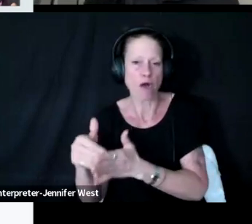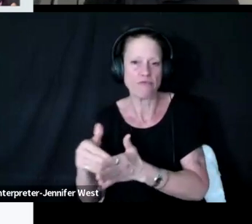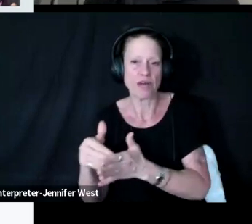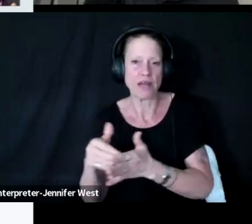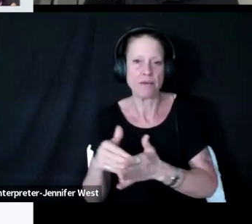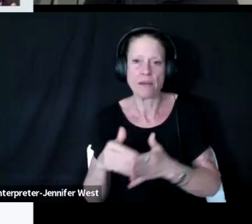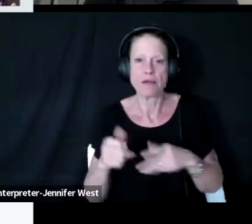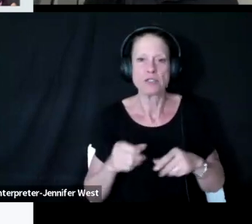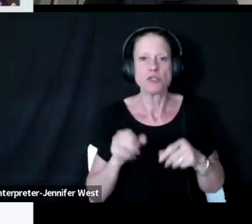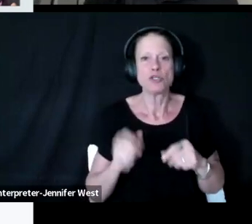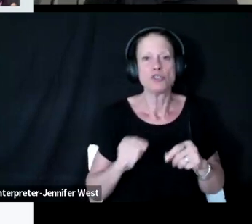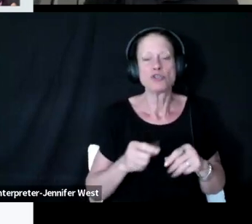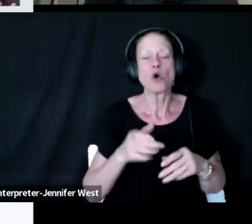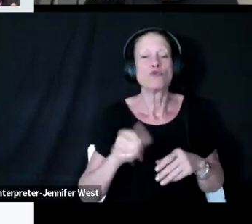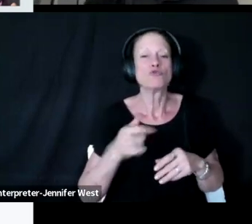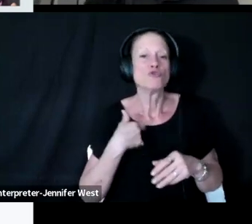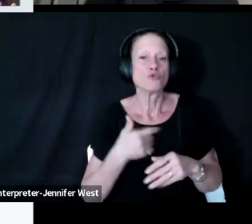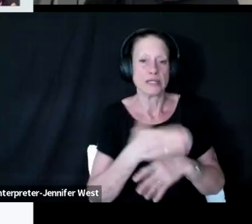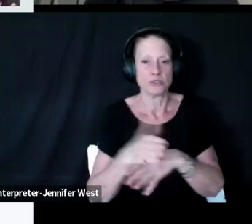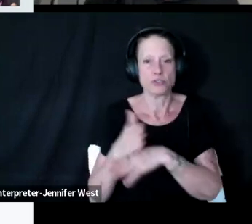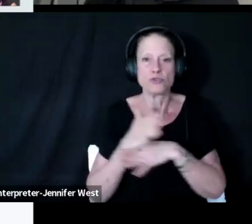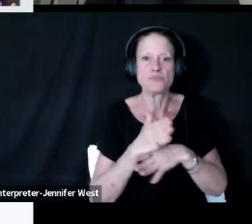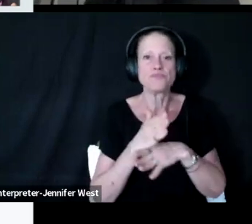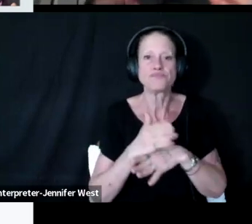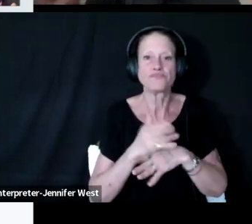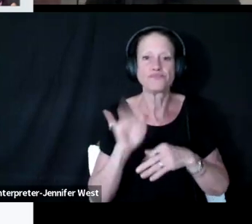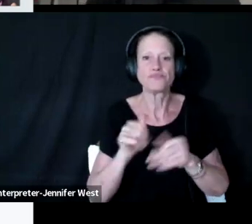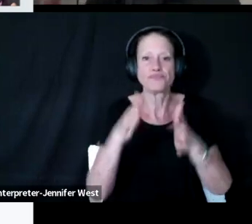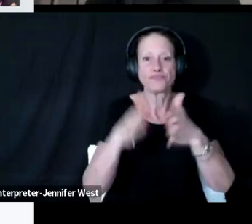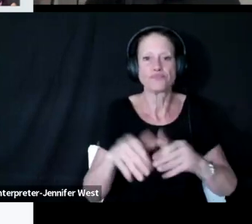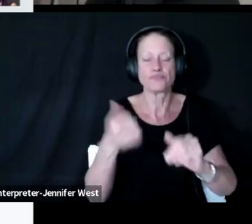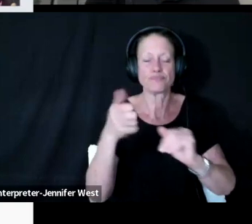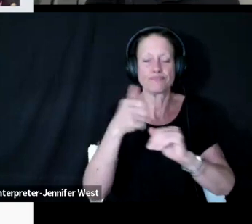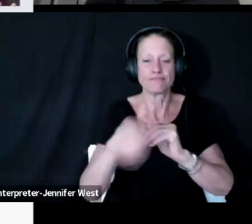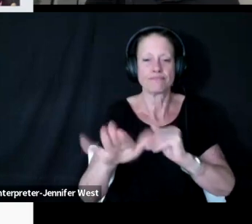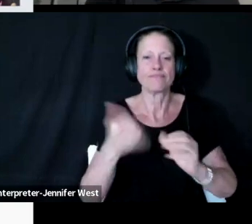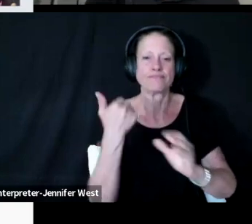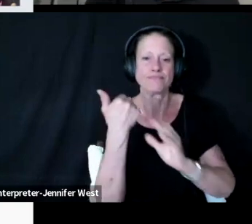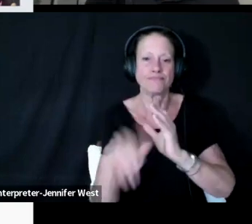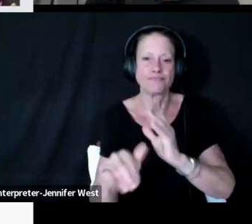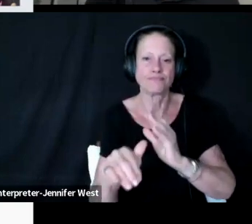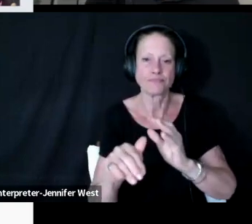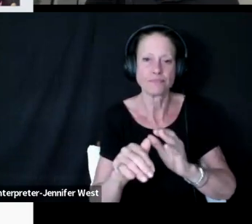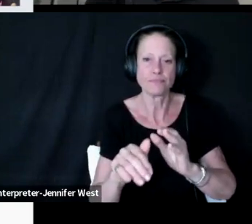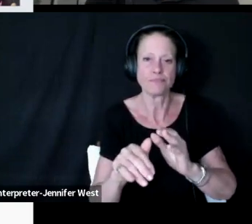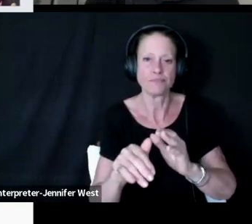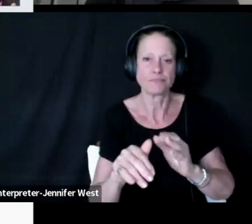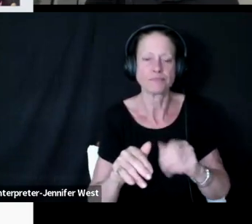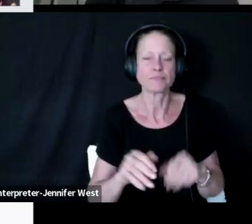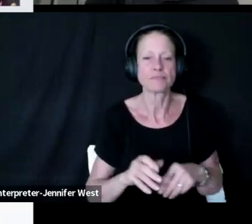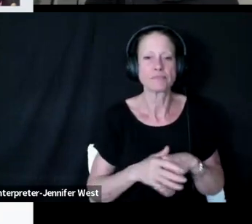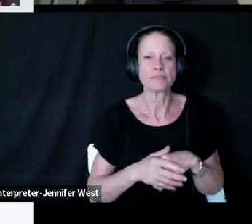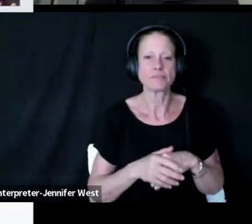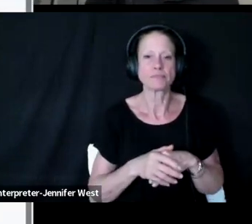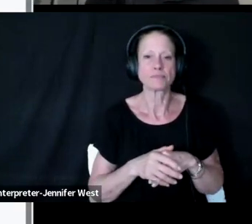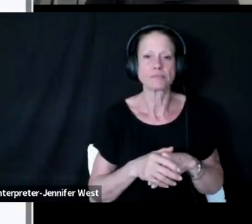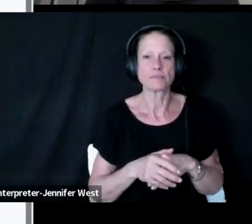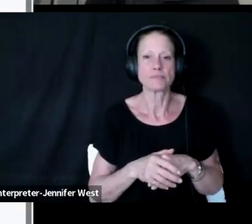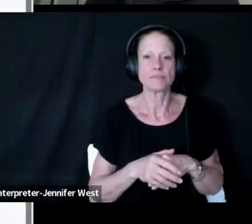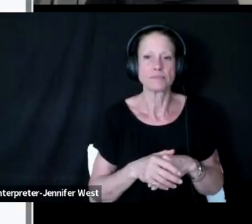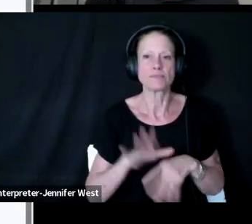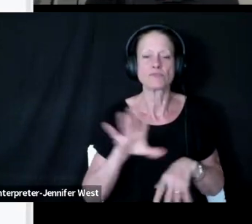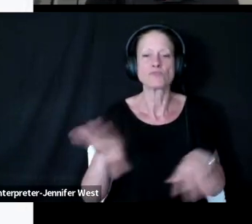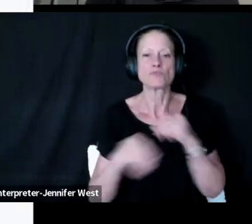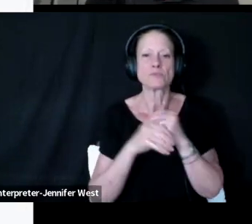individual that you want to share this with, and it'll come in an email. It'll obviously also be on the Danny Plan. You can add